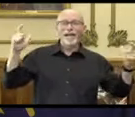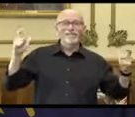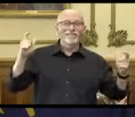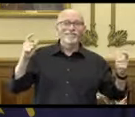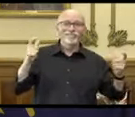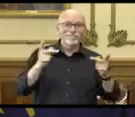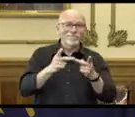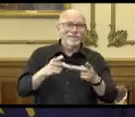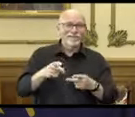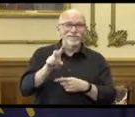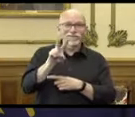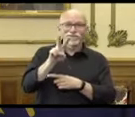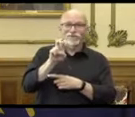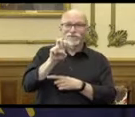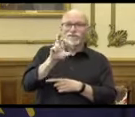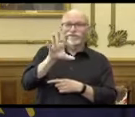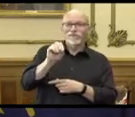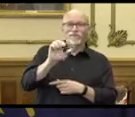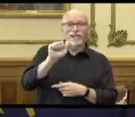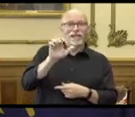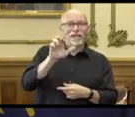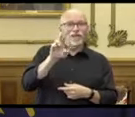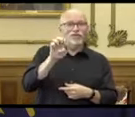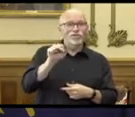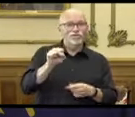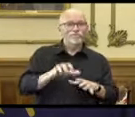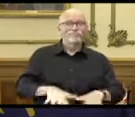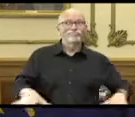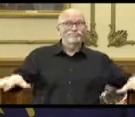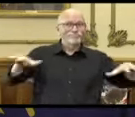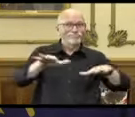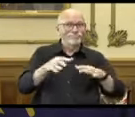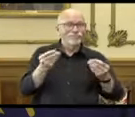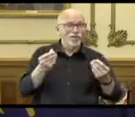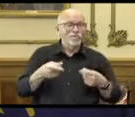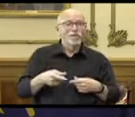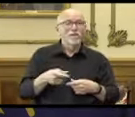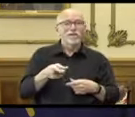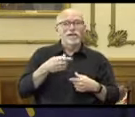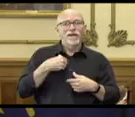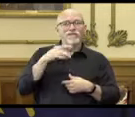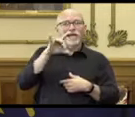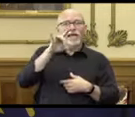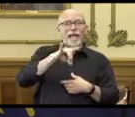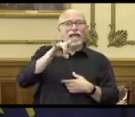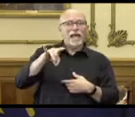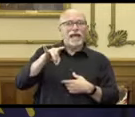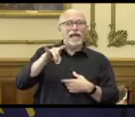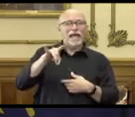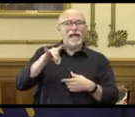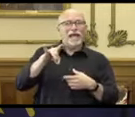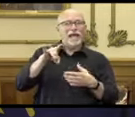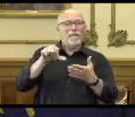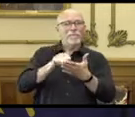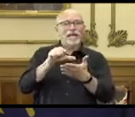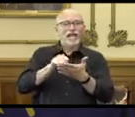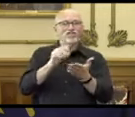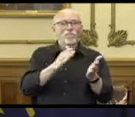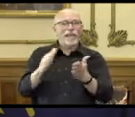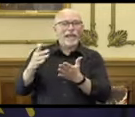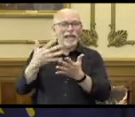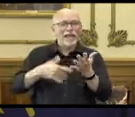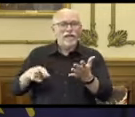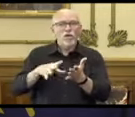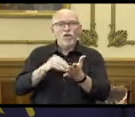it's a 250-acre spread of property. They have an 88-page plan. They can learn a